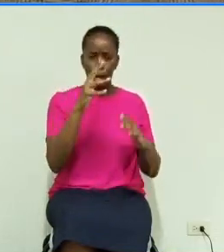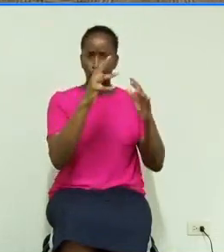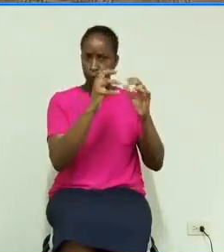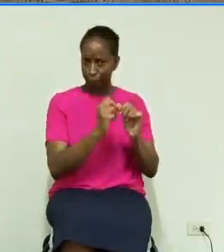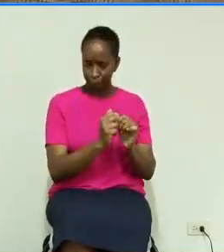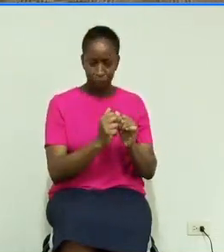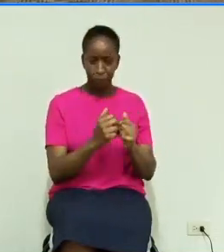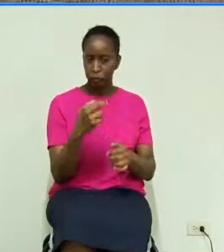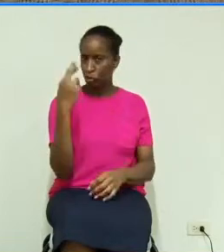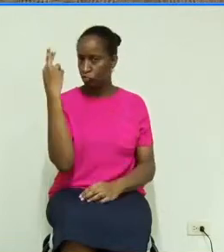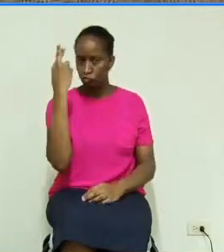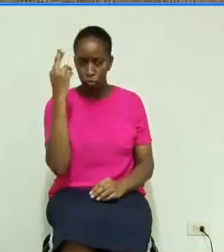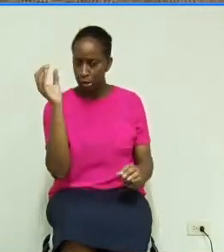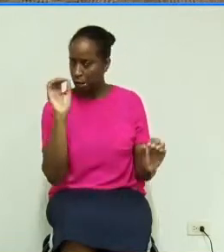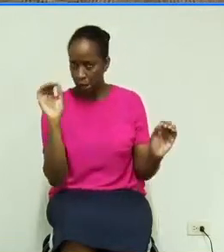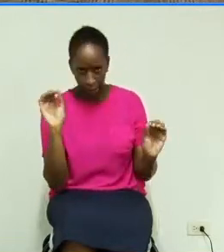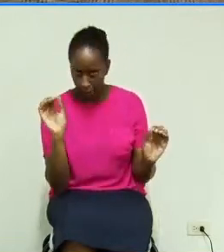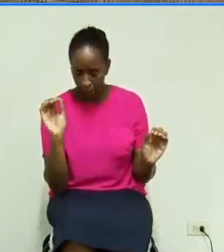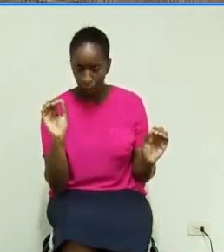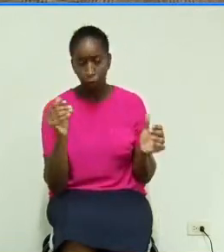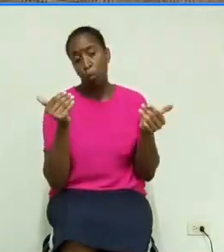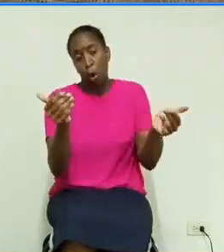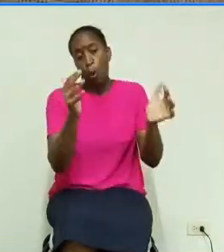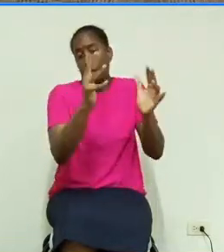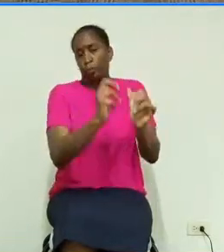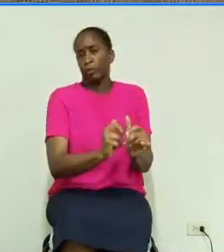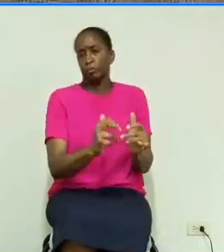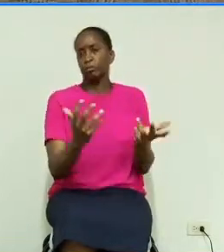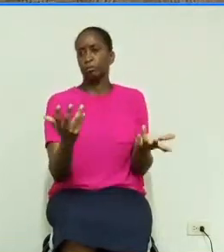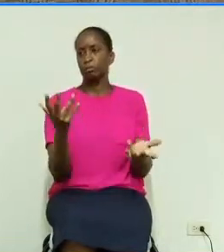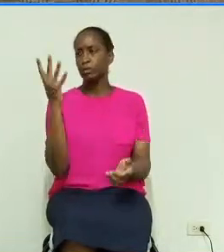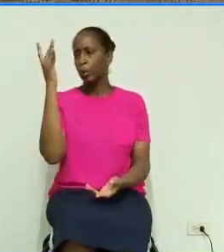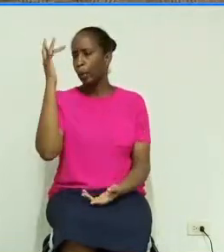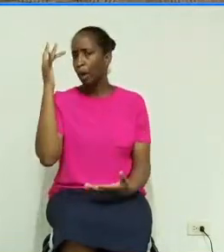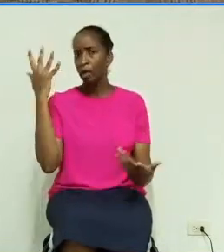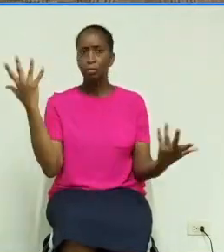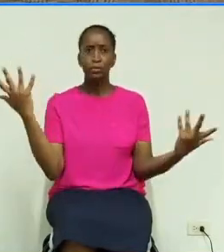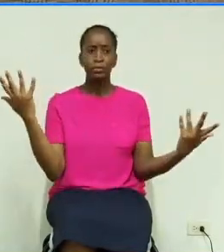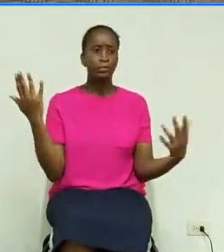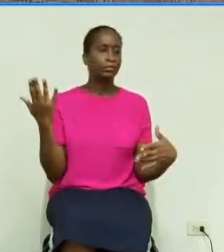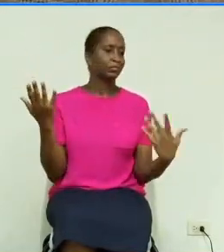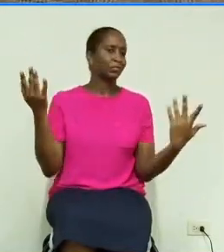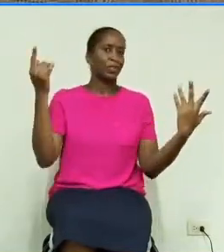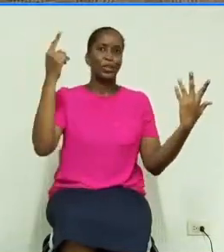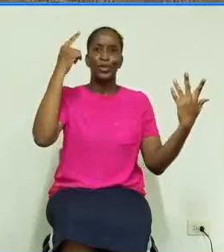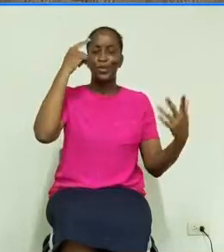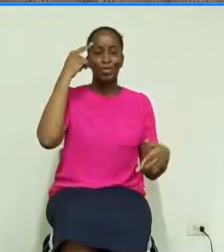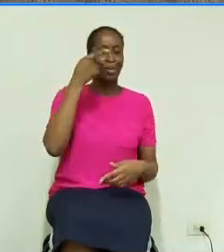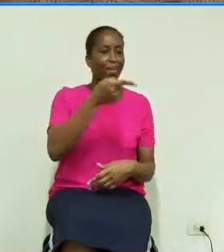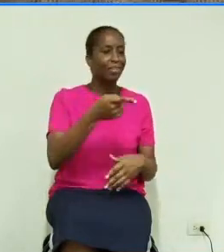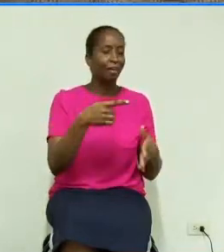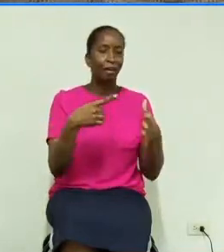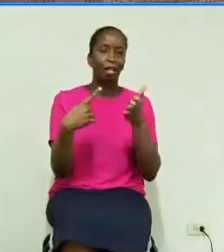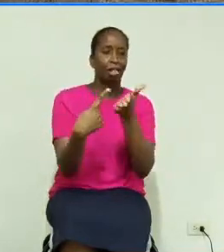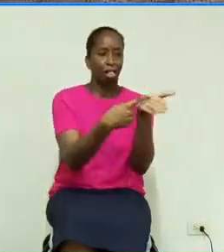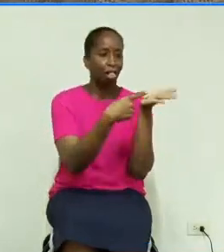you think it's a talk shop or you don't like paying the priest up there to pray, or,